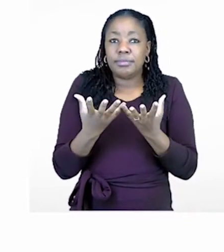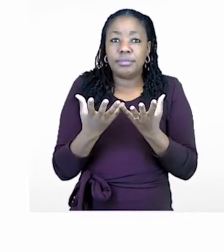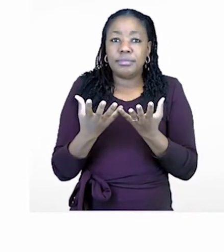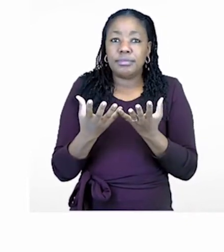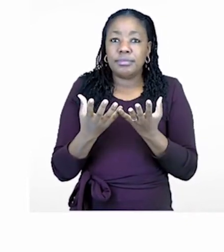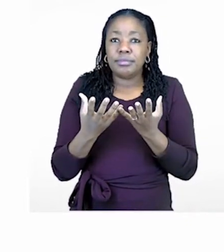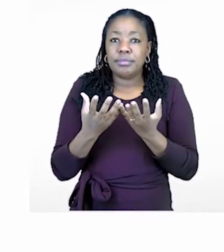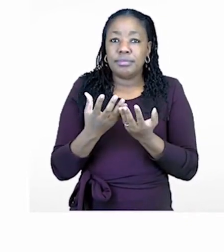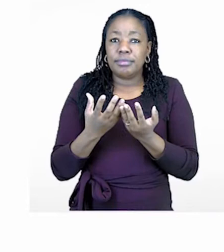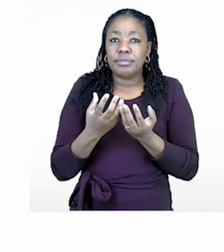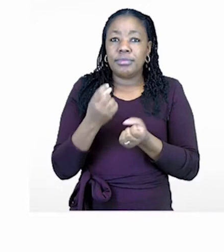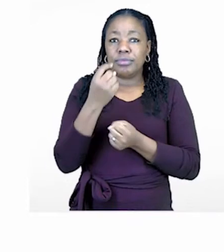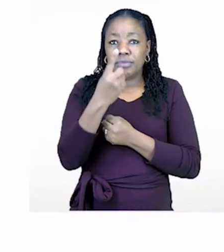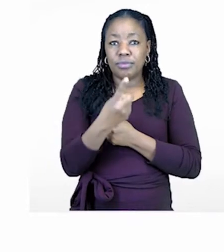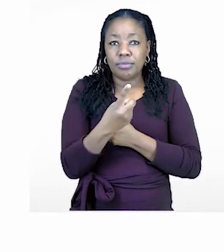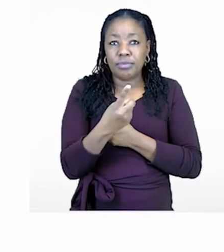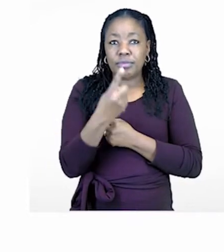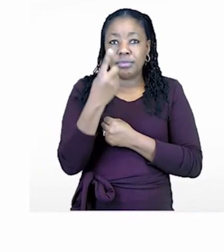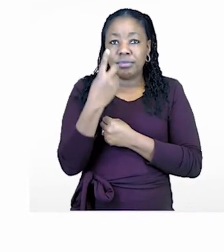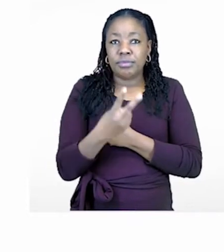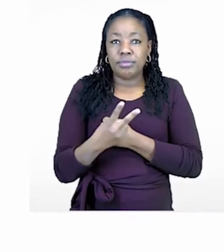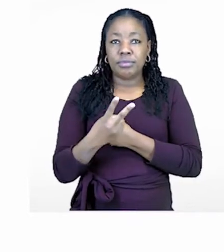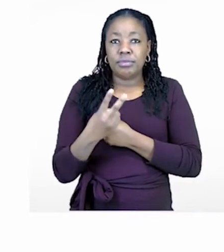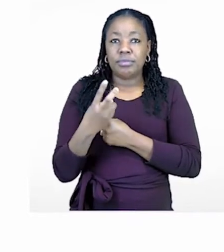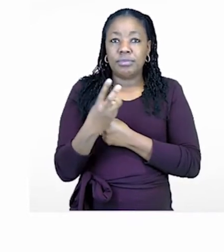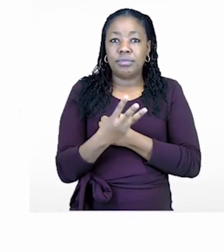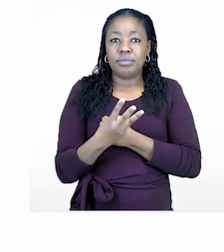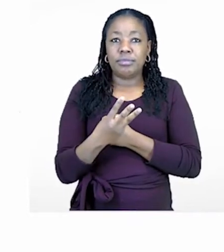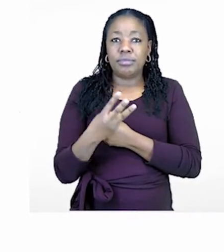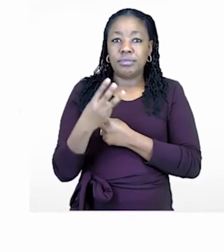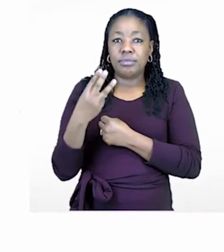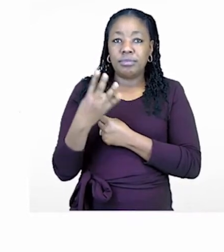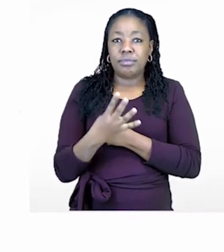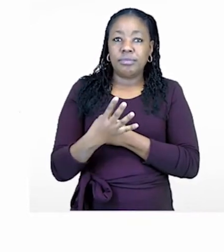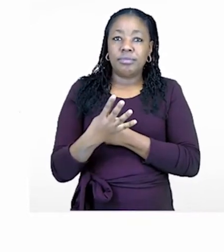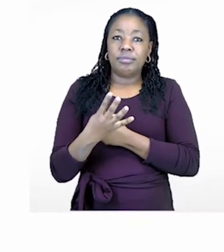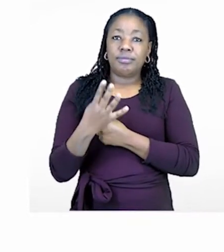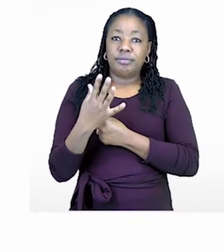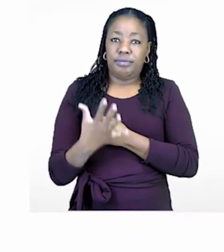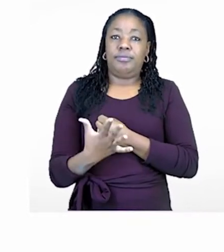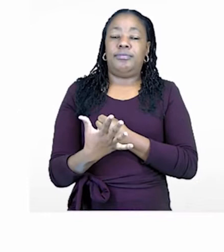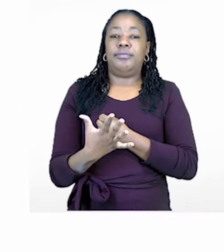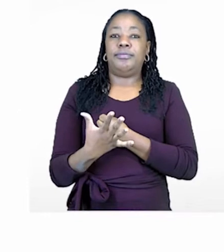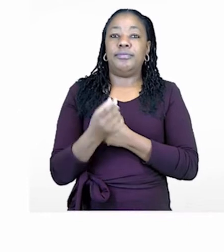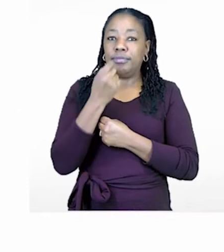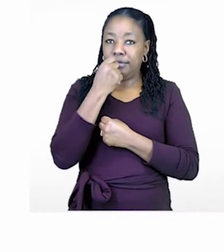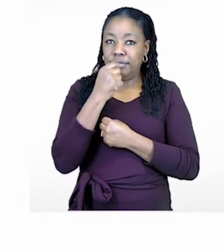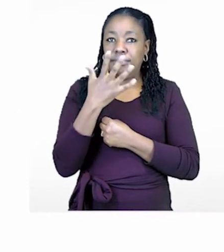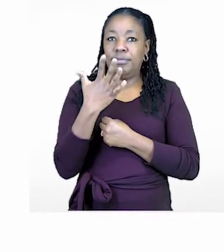that there are one, two, three, four, five